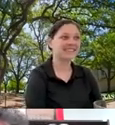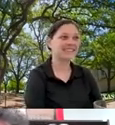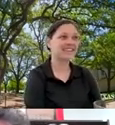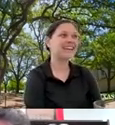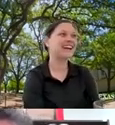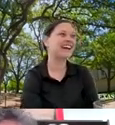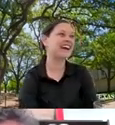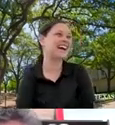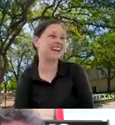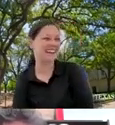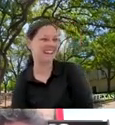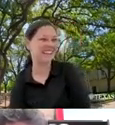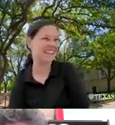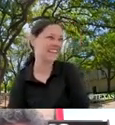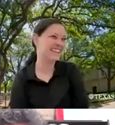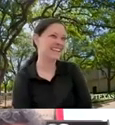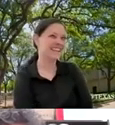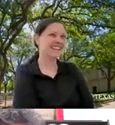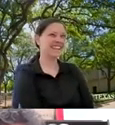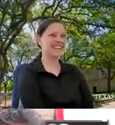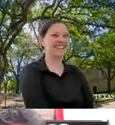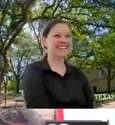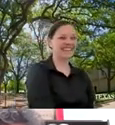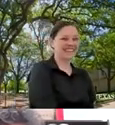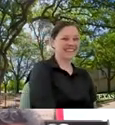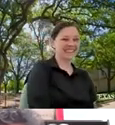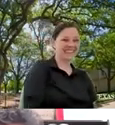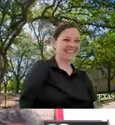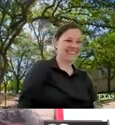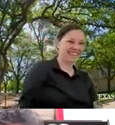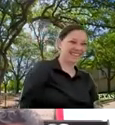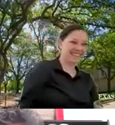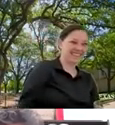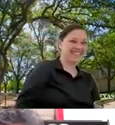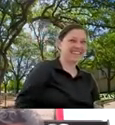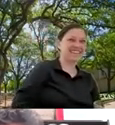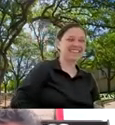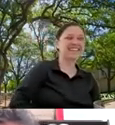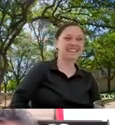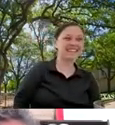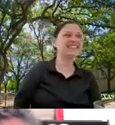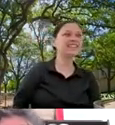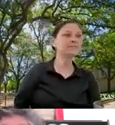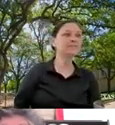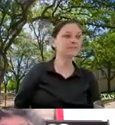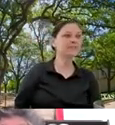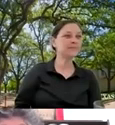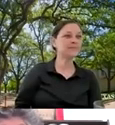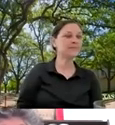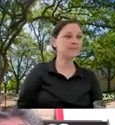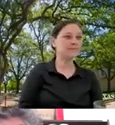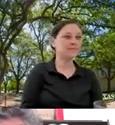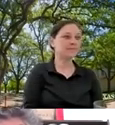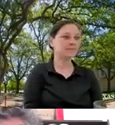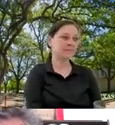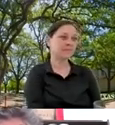grail, and we're going to end 10 minutes early. I know Megan needs to officially adjourn the meeting, but we thank you